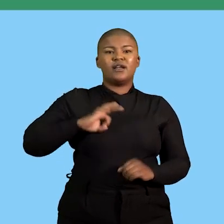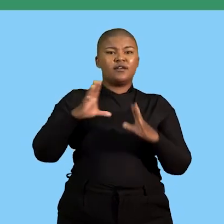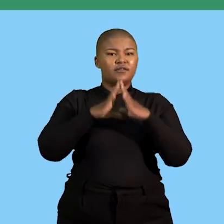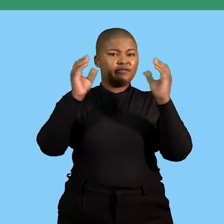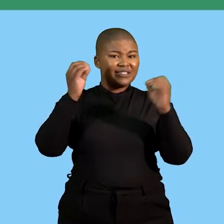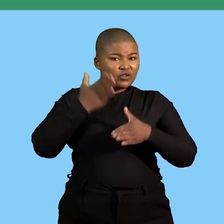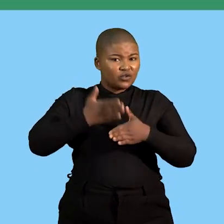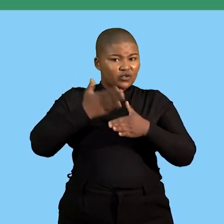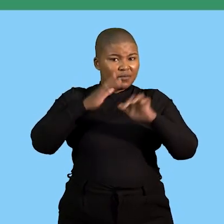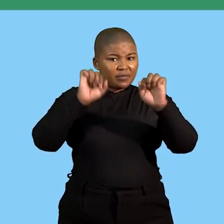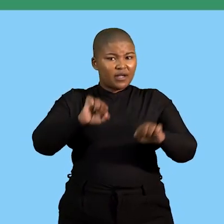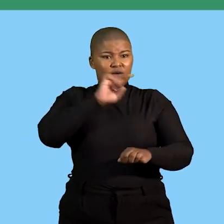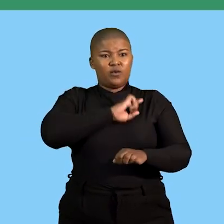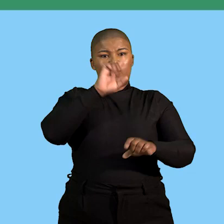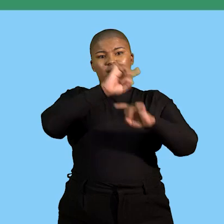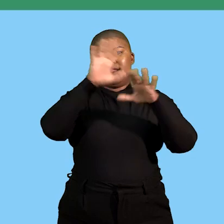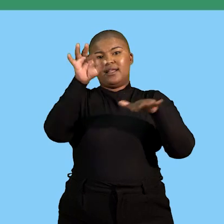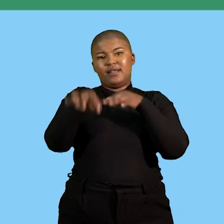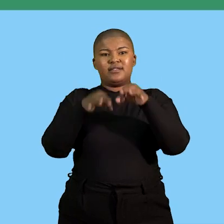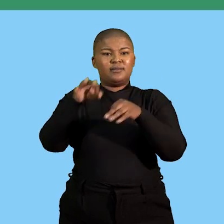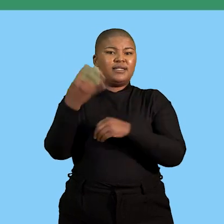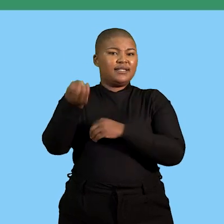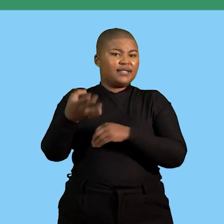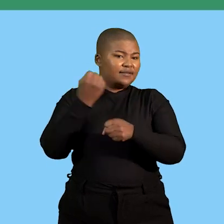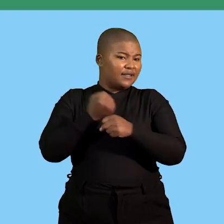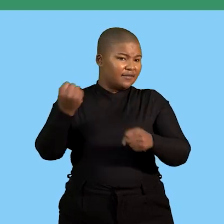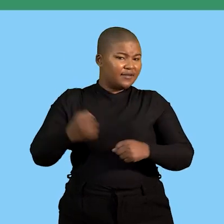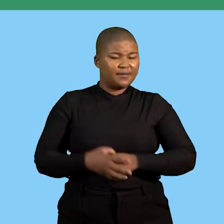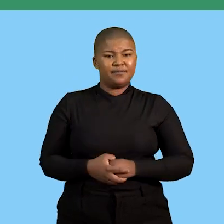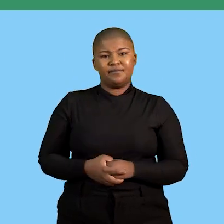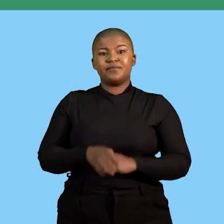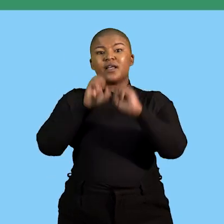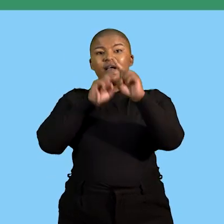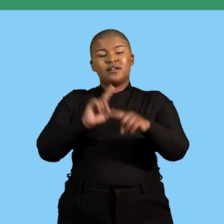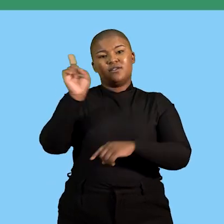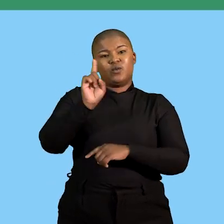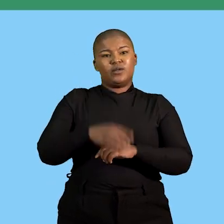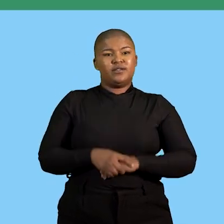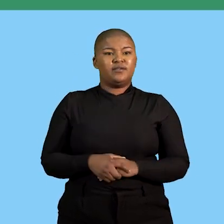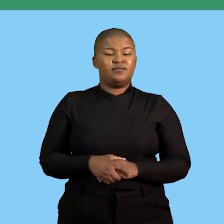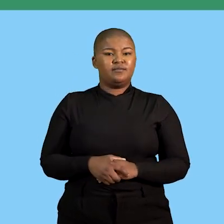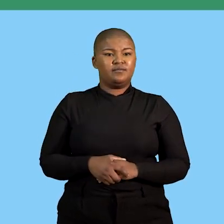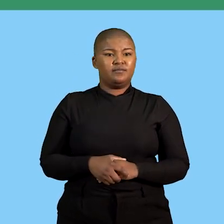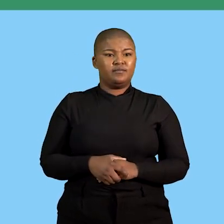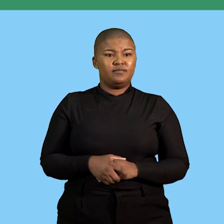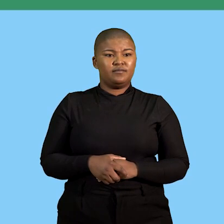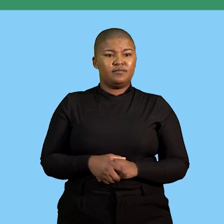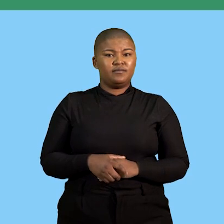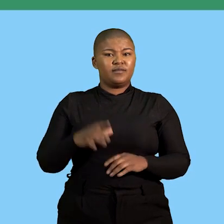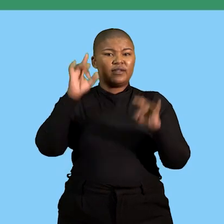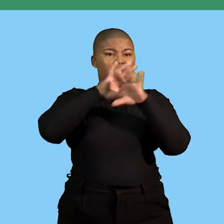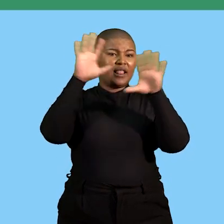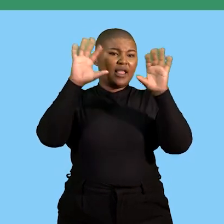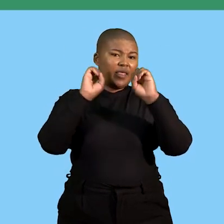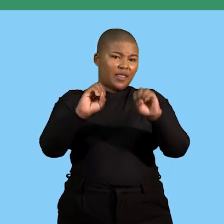are not always provided. So the answer to that becomes now unclear.